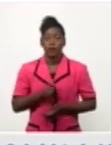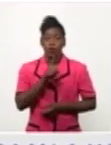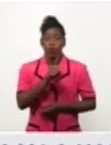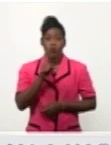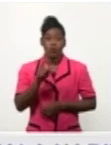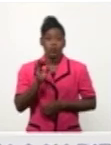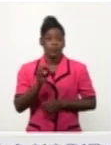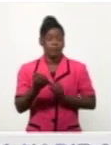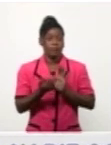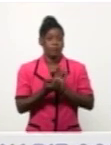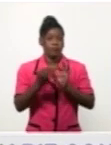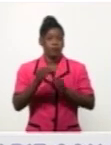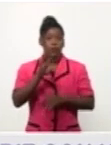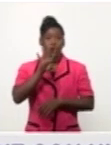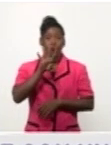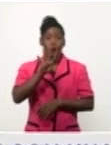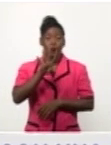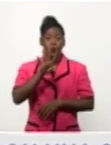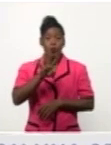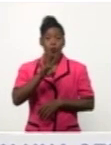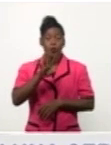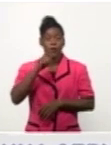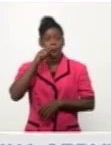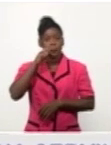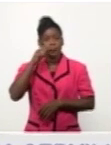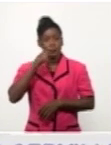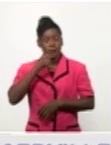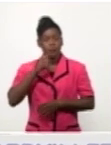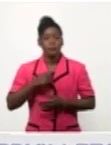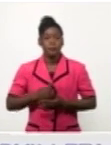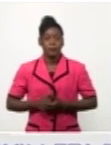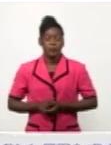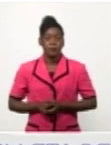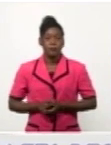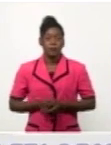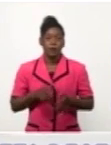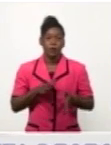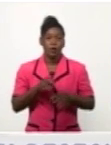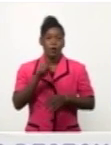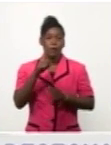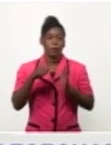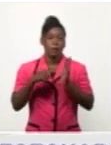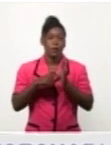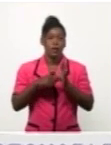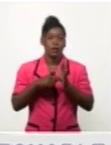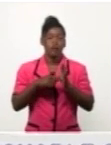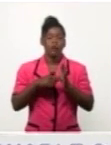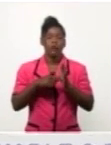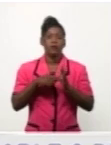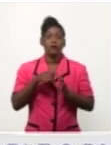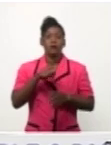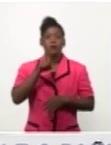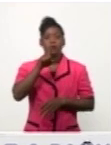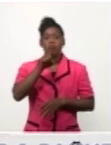patients. Of 11 cases diagnosed yesterday, 4 are male, for a cumulative of